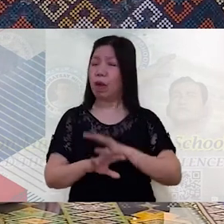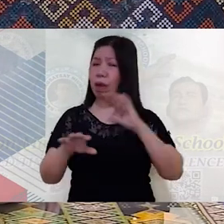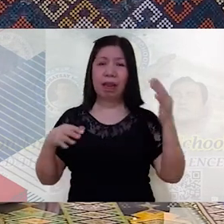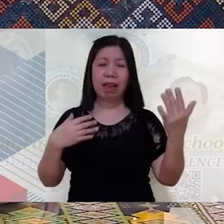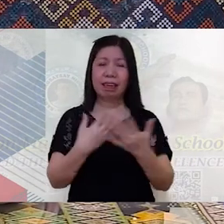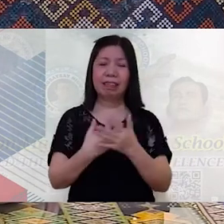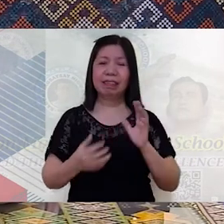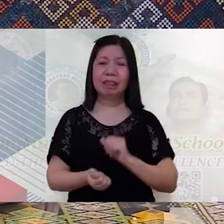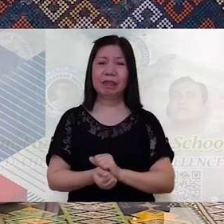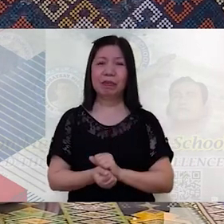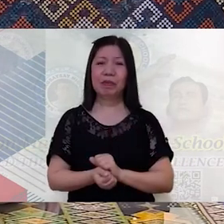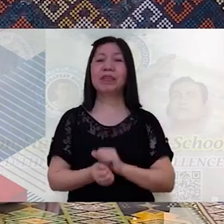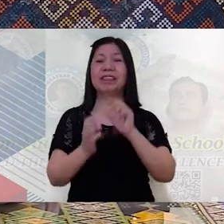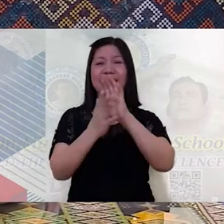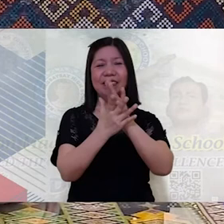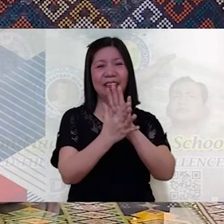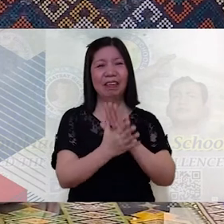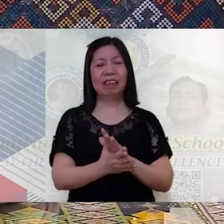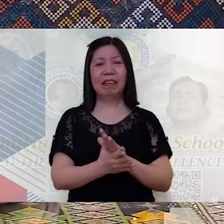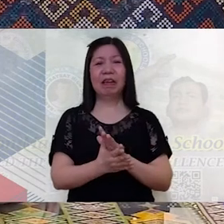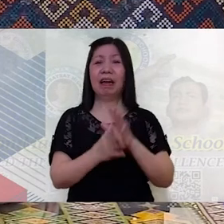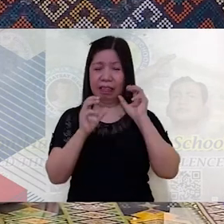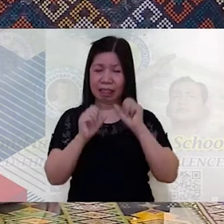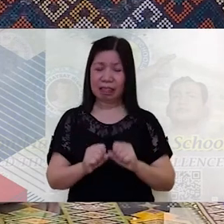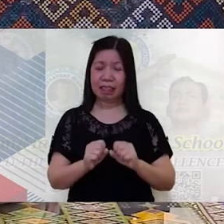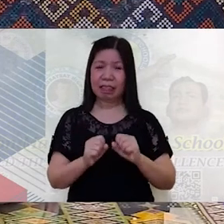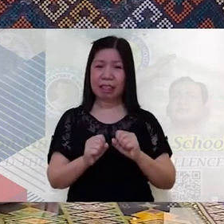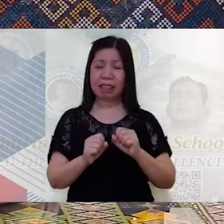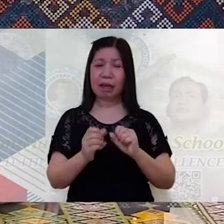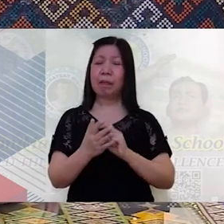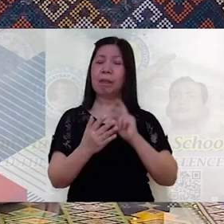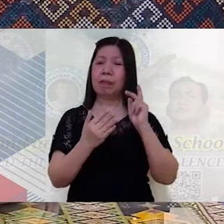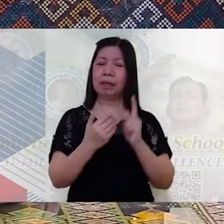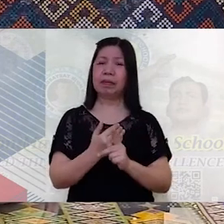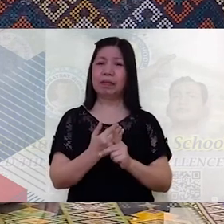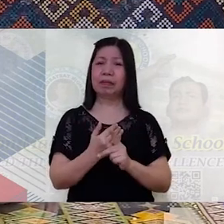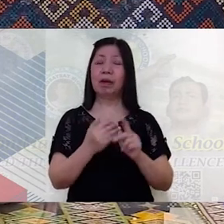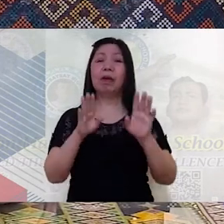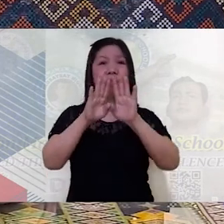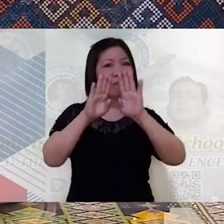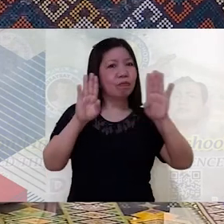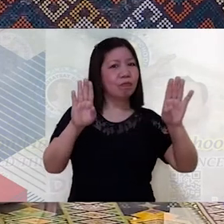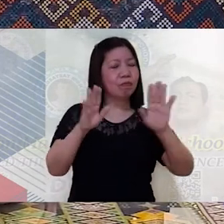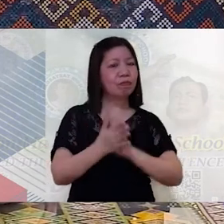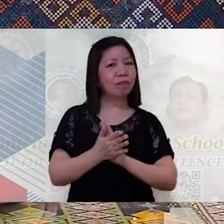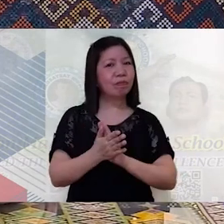and of course, with COVID. It's a commencement of doors opening to